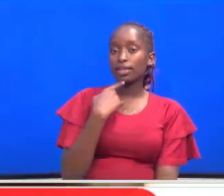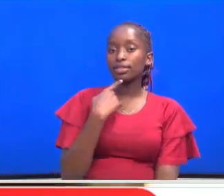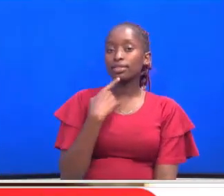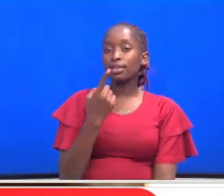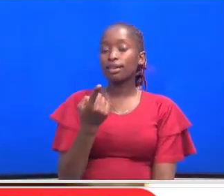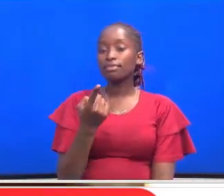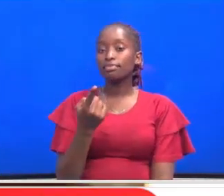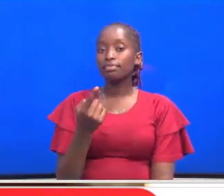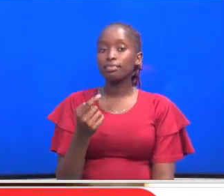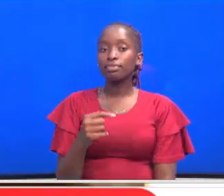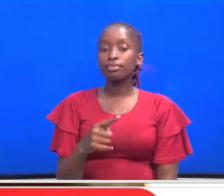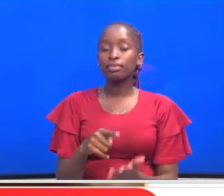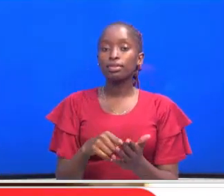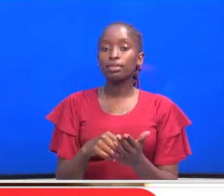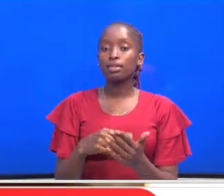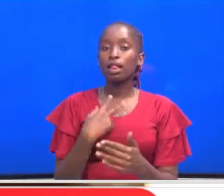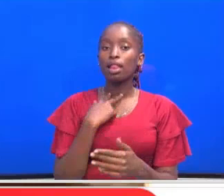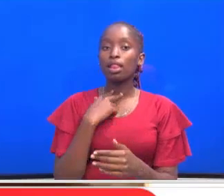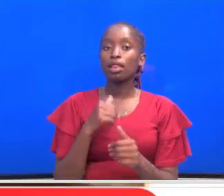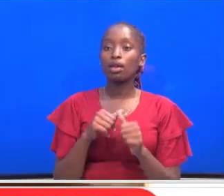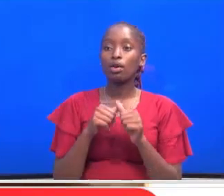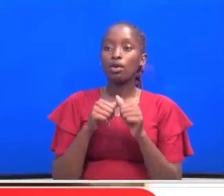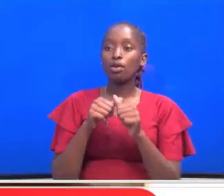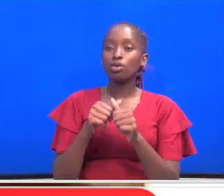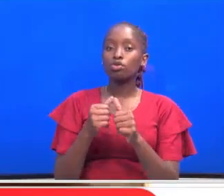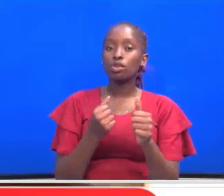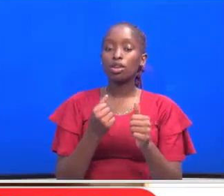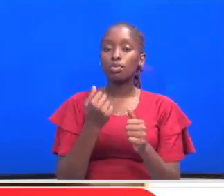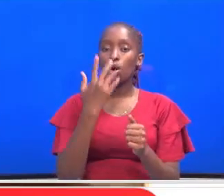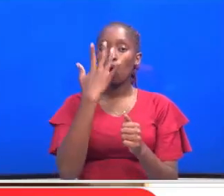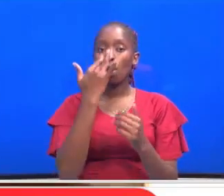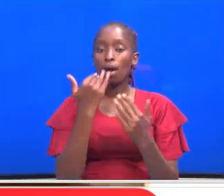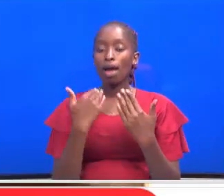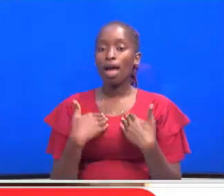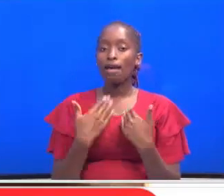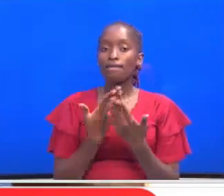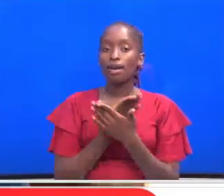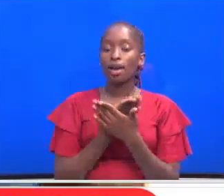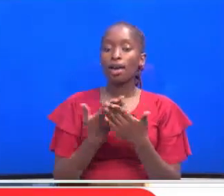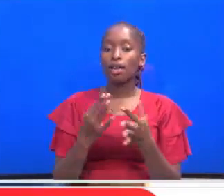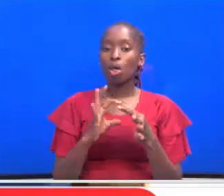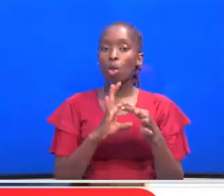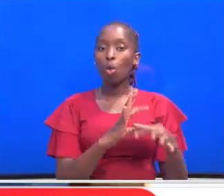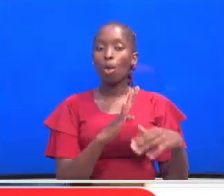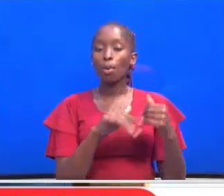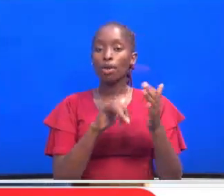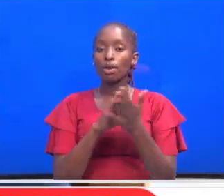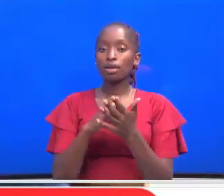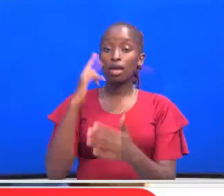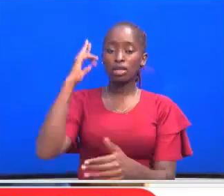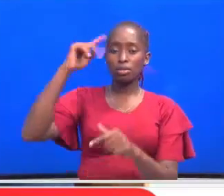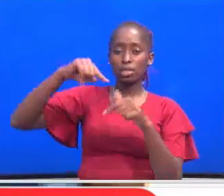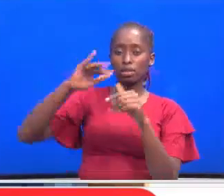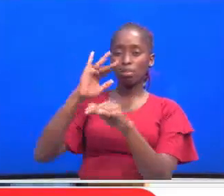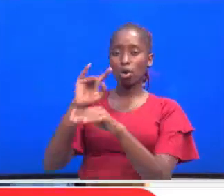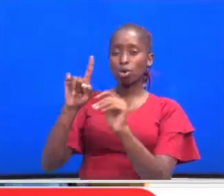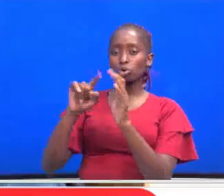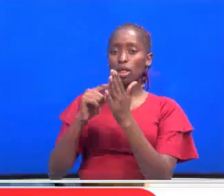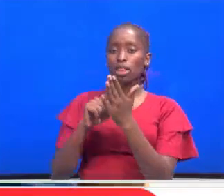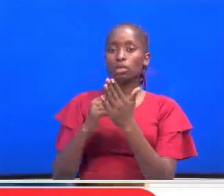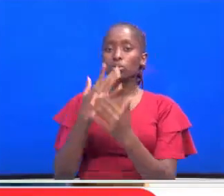a prosecution-driven acquittal. Because there's no longer any cooperation. And the reason I'm asking this question is because you stood at